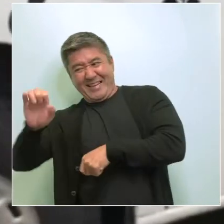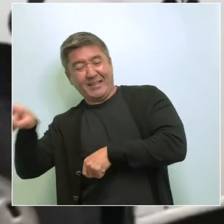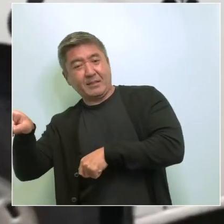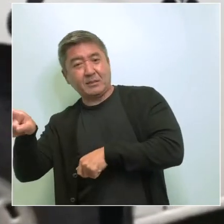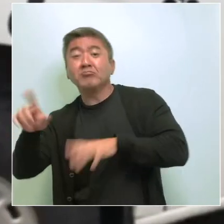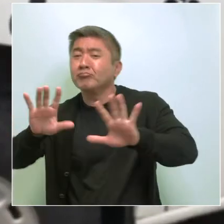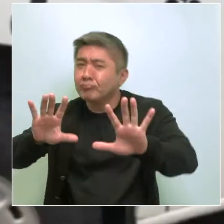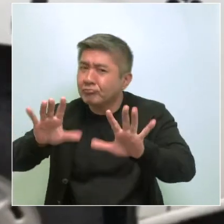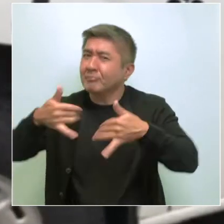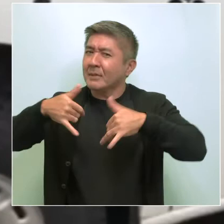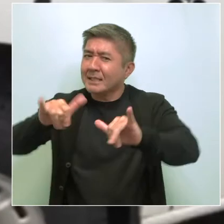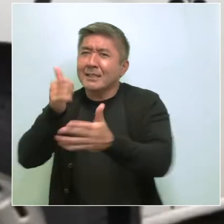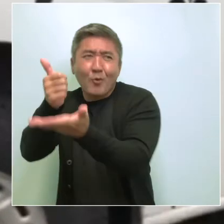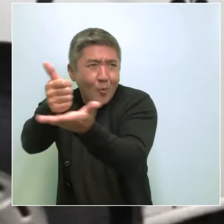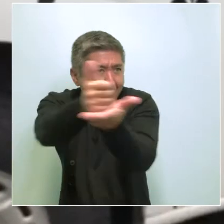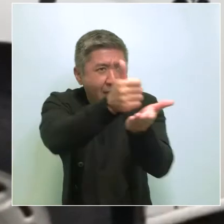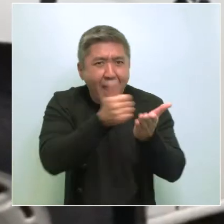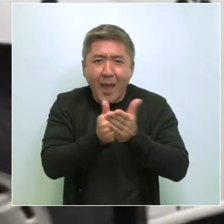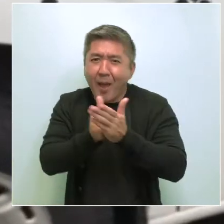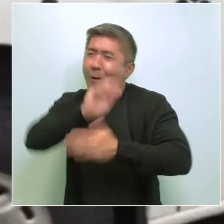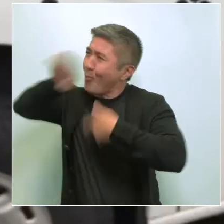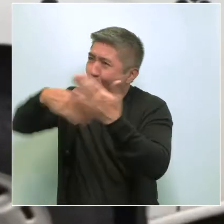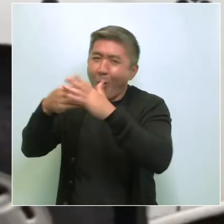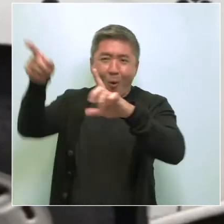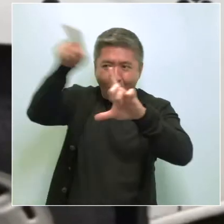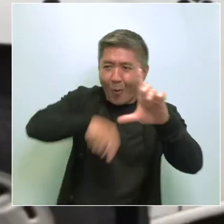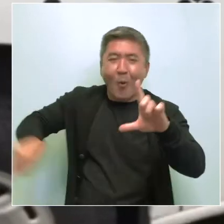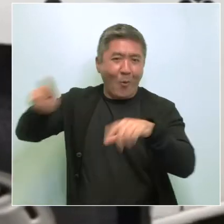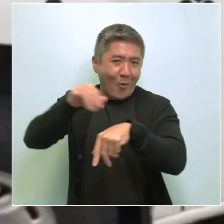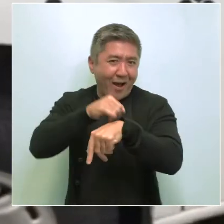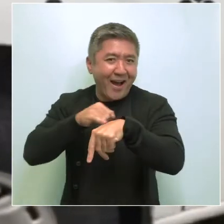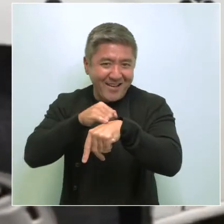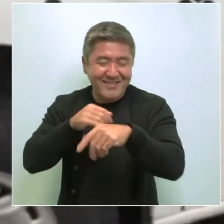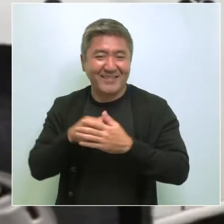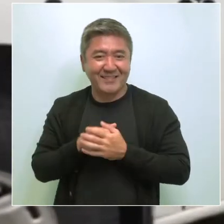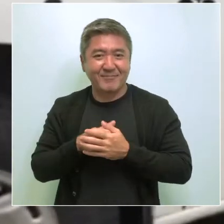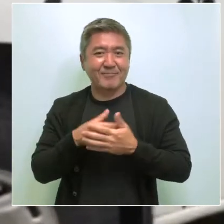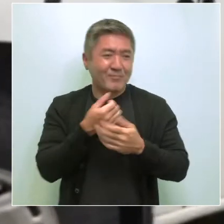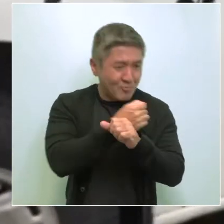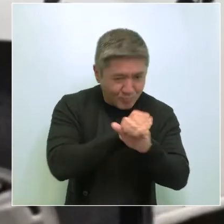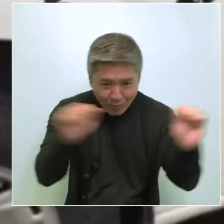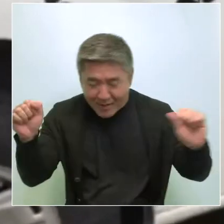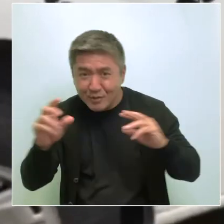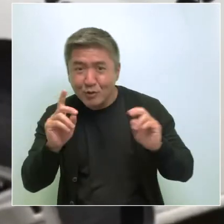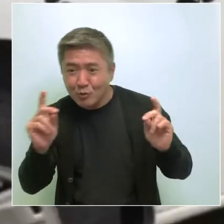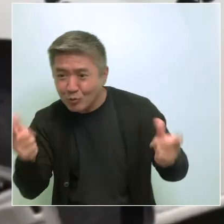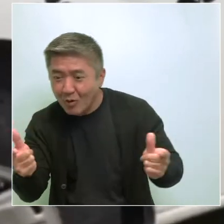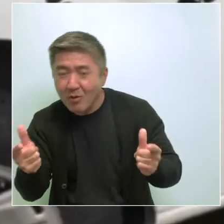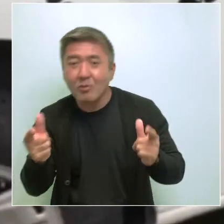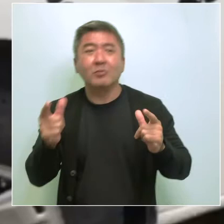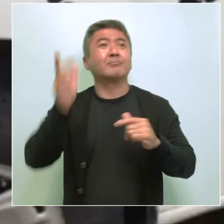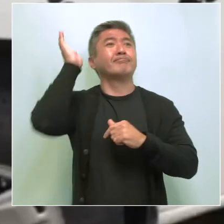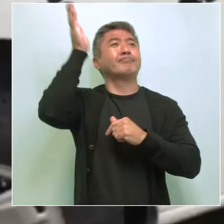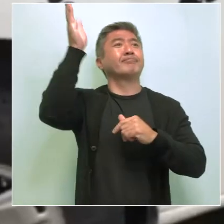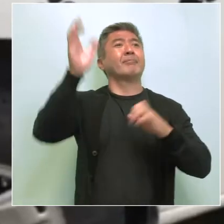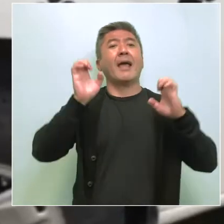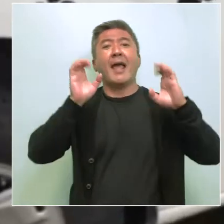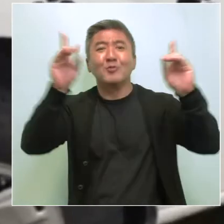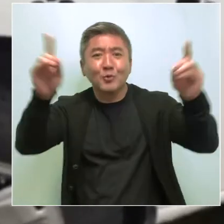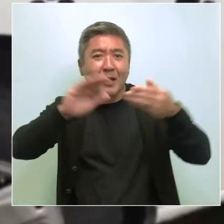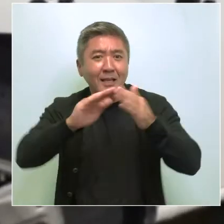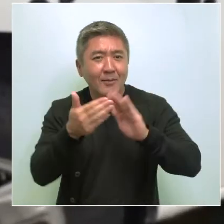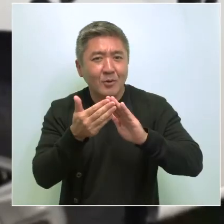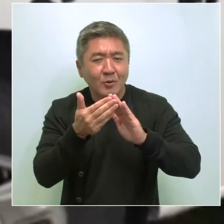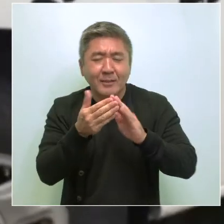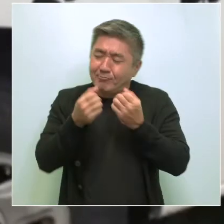out of the east side of the island, although we do assist everybody on the entire island. We rescue dogs, we educate the